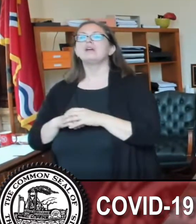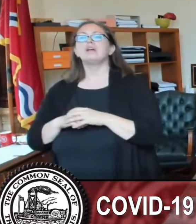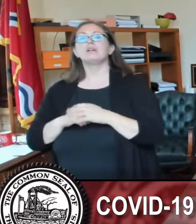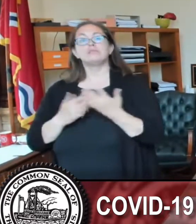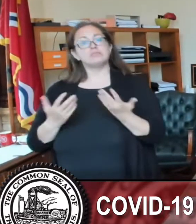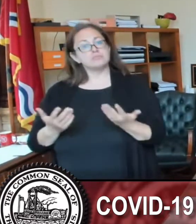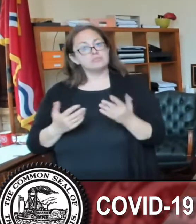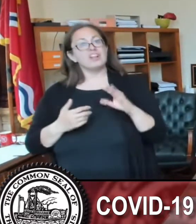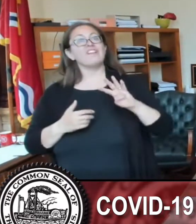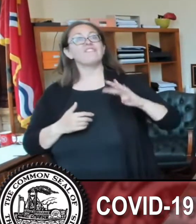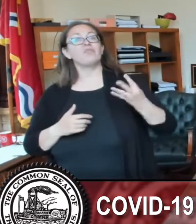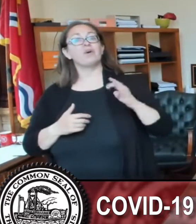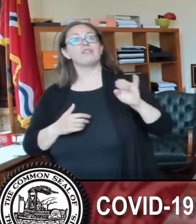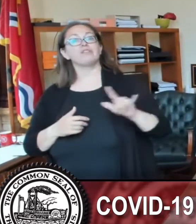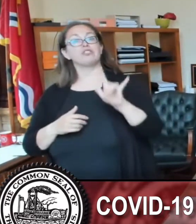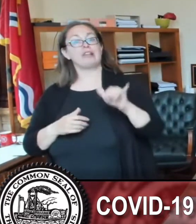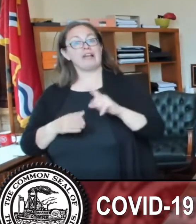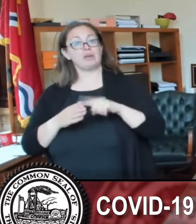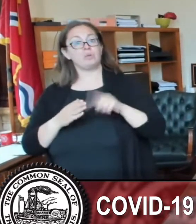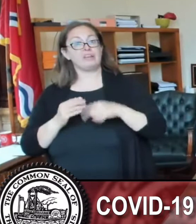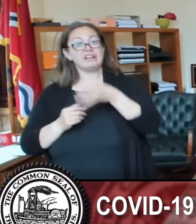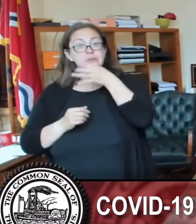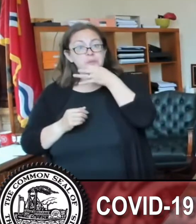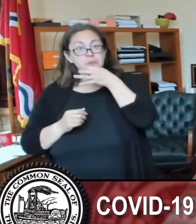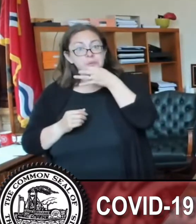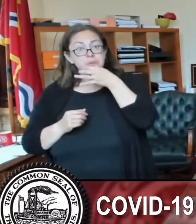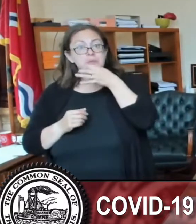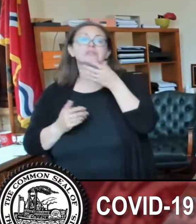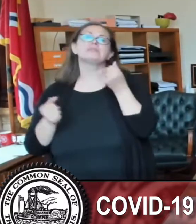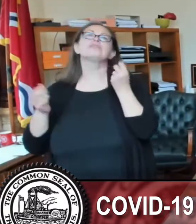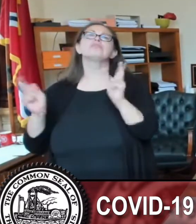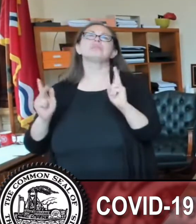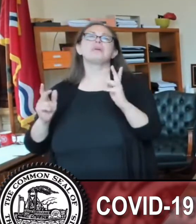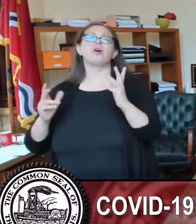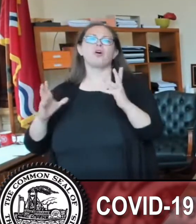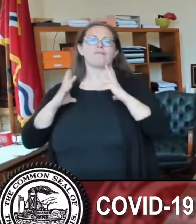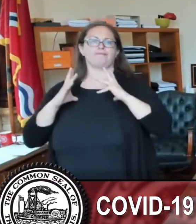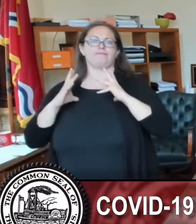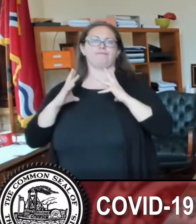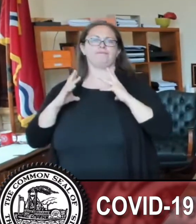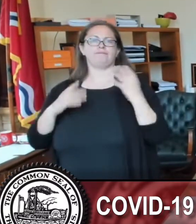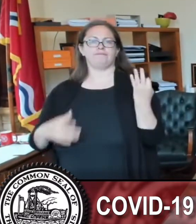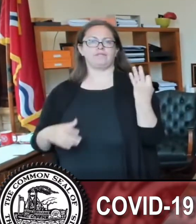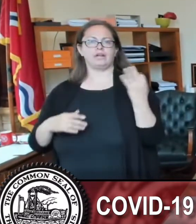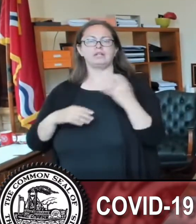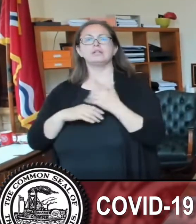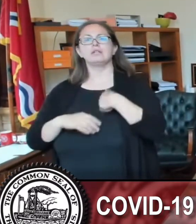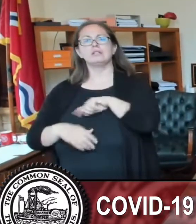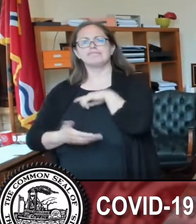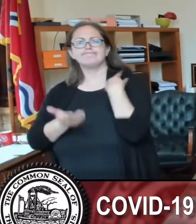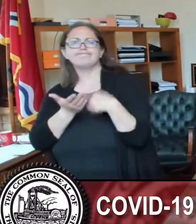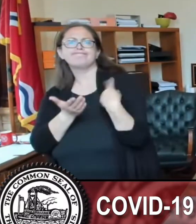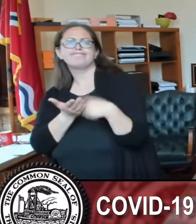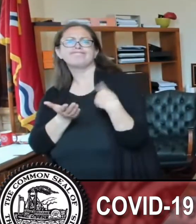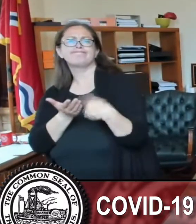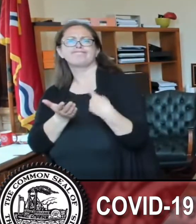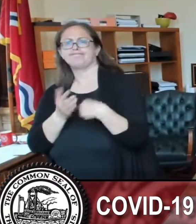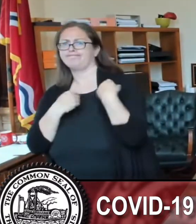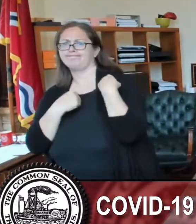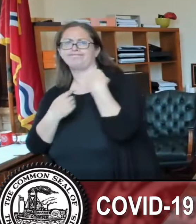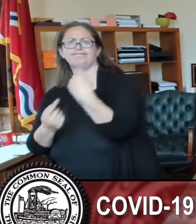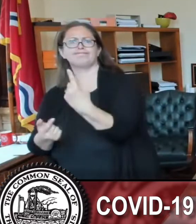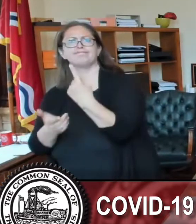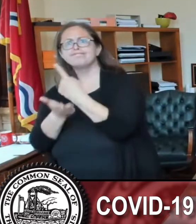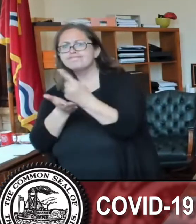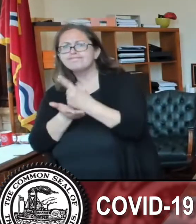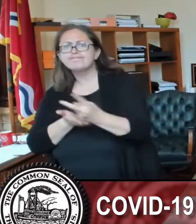here. A lot of people are off on Friday. So one of the things that we've been talking about for